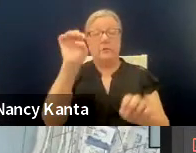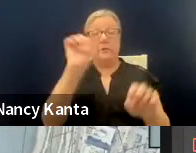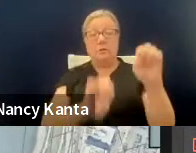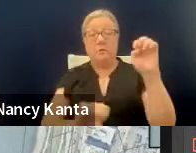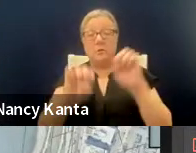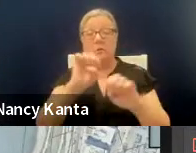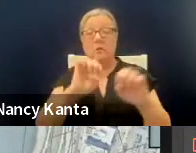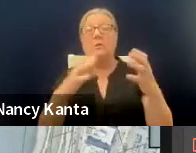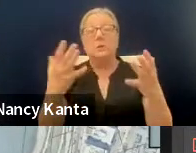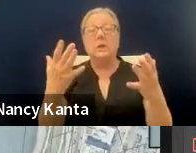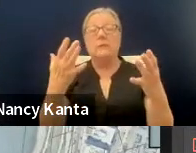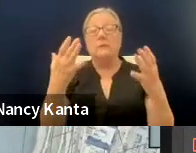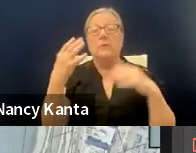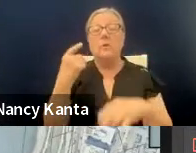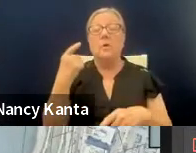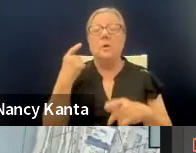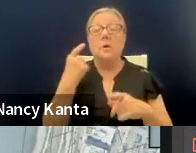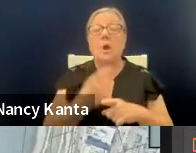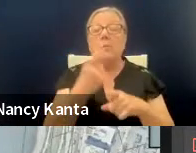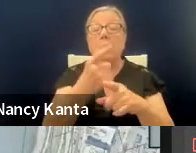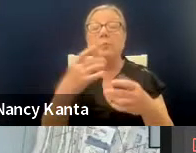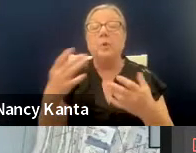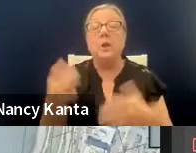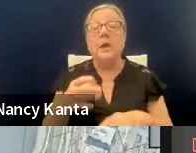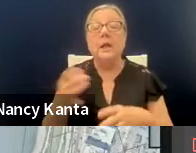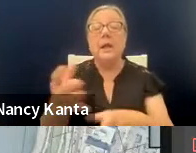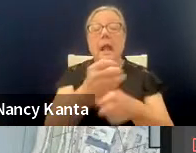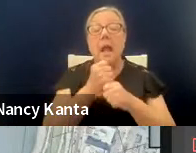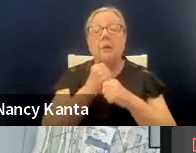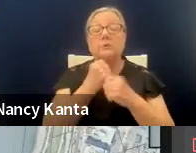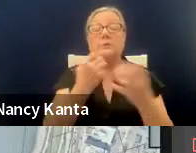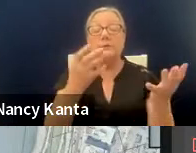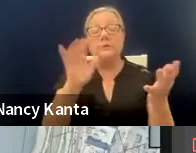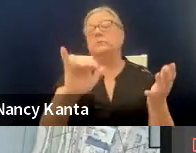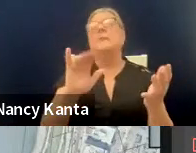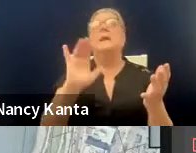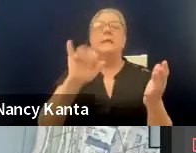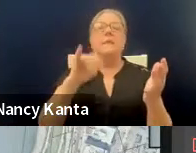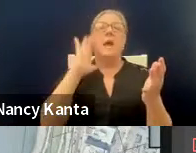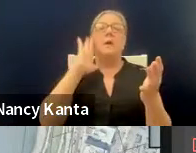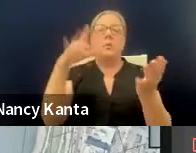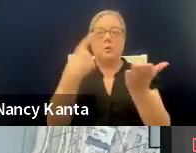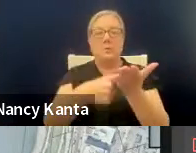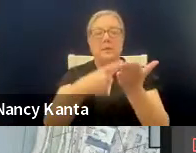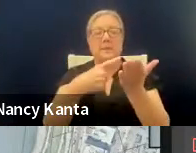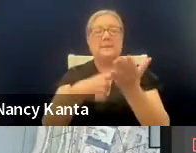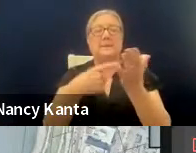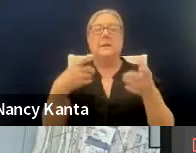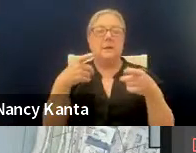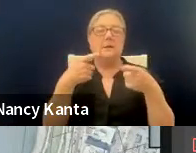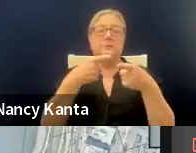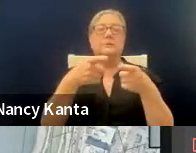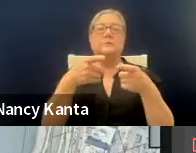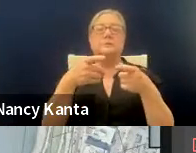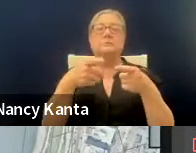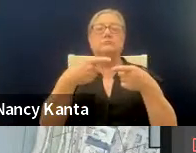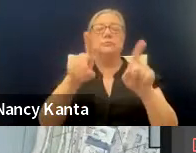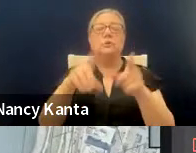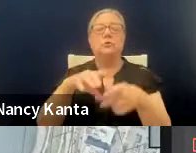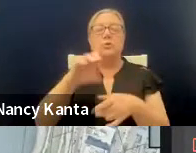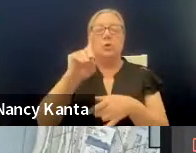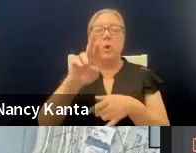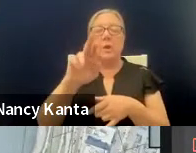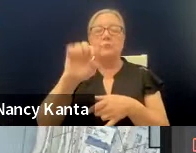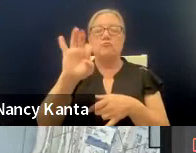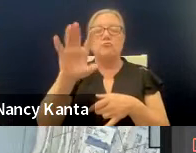full acquisition displacement. All of that would be disclosed in the draft supplemental EIS as far as what